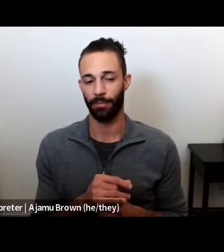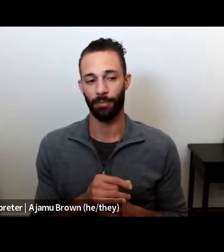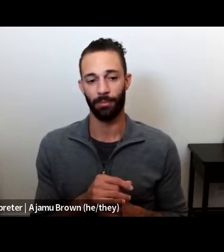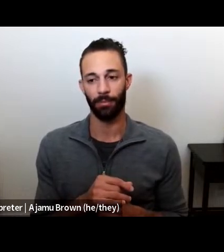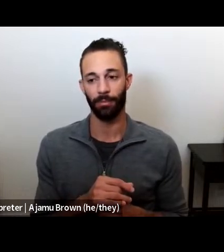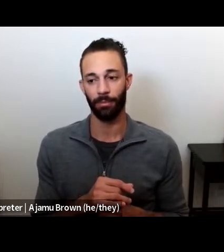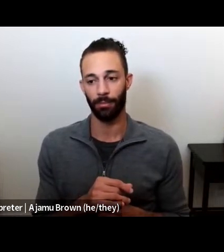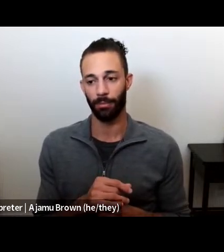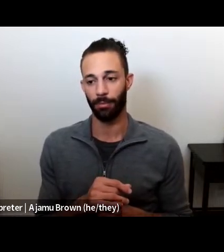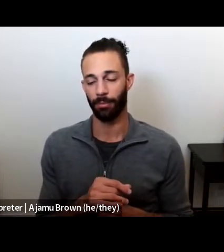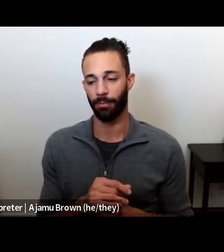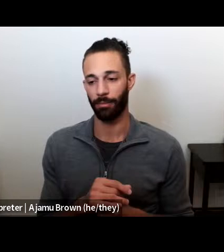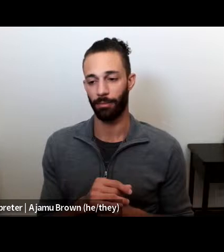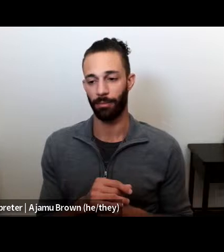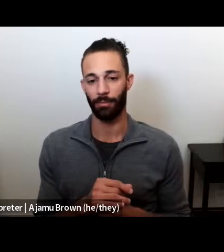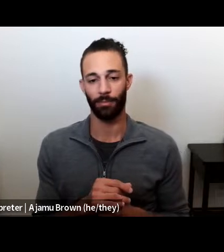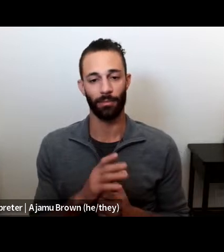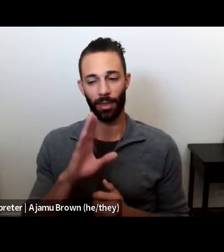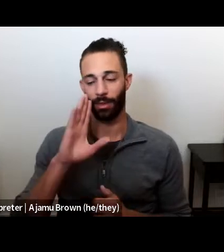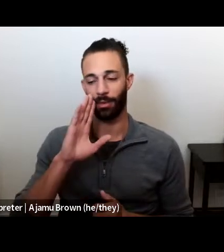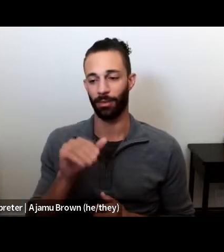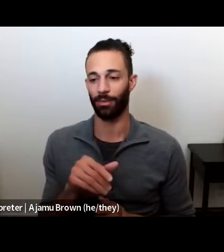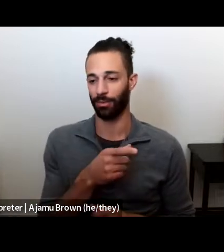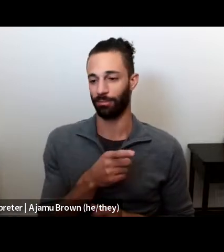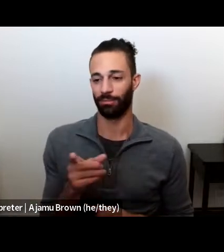I knew y'all were gonna do this to me.